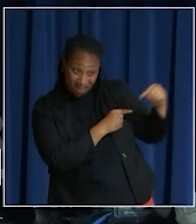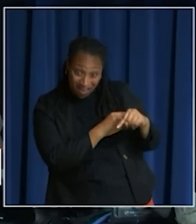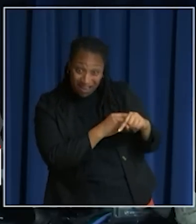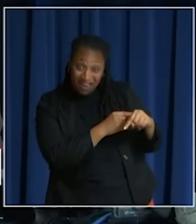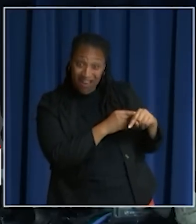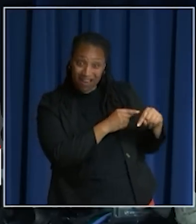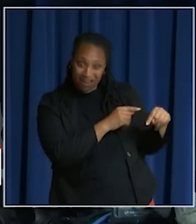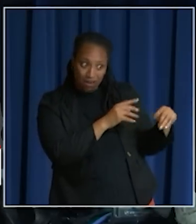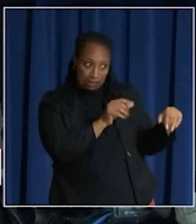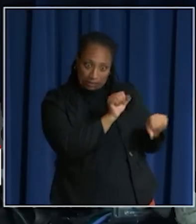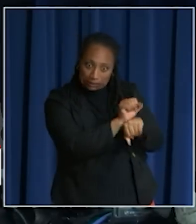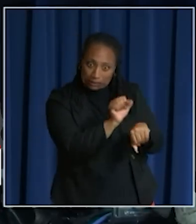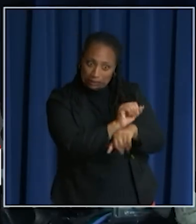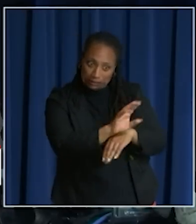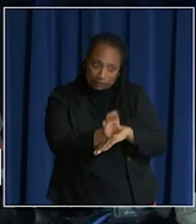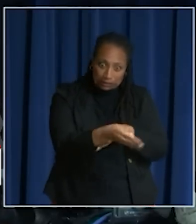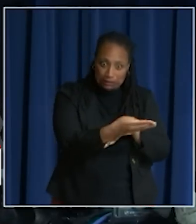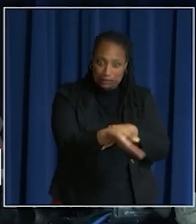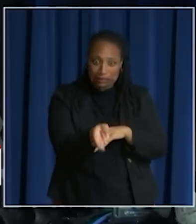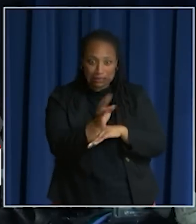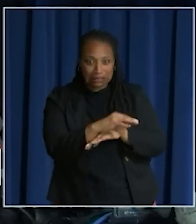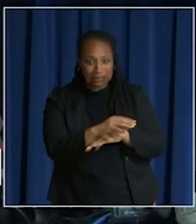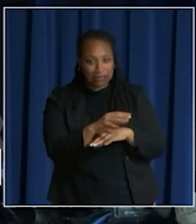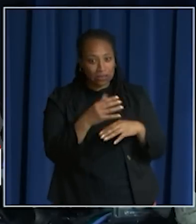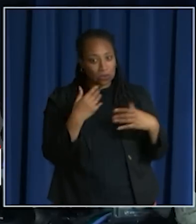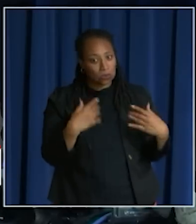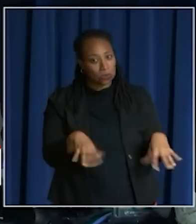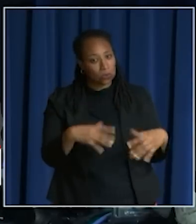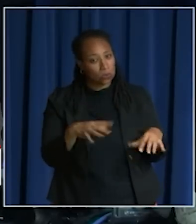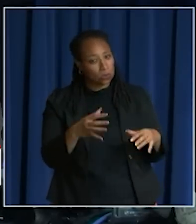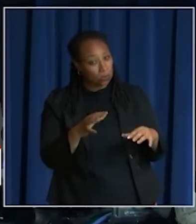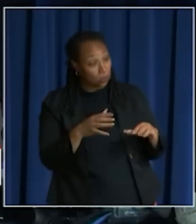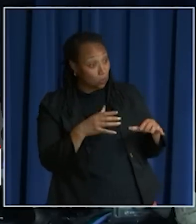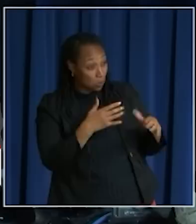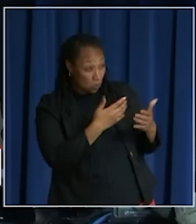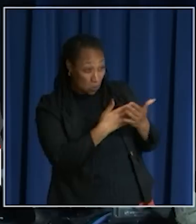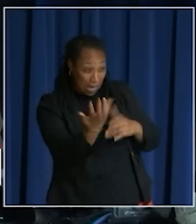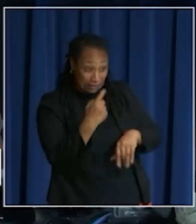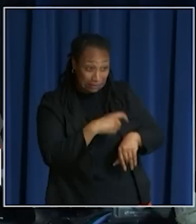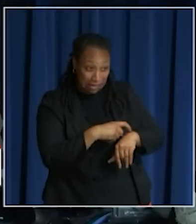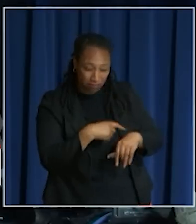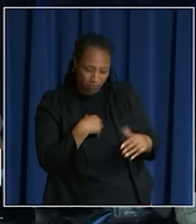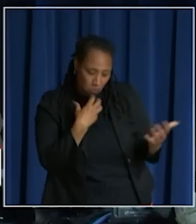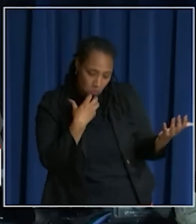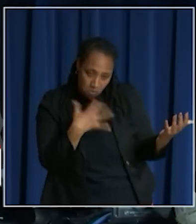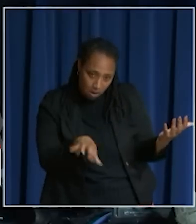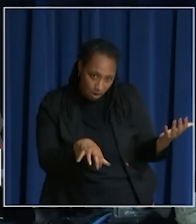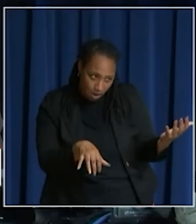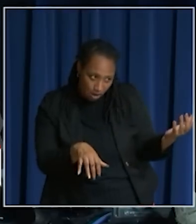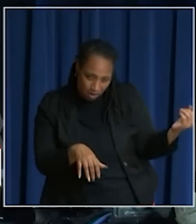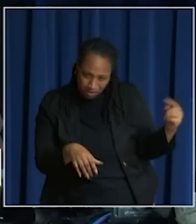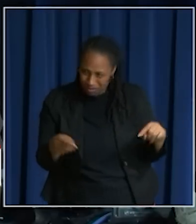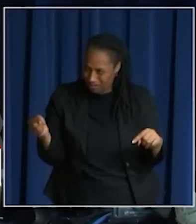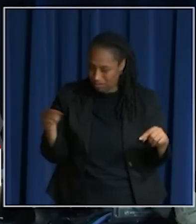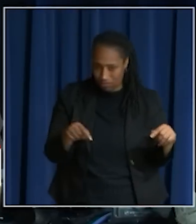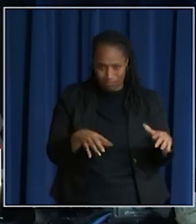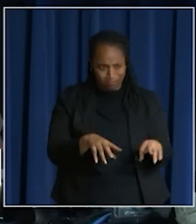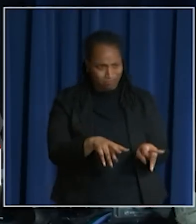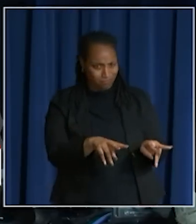don't want their time to be wasted. We want to be strategic and work with them.